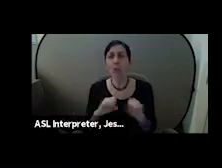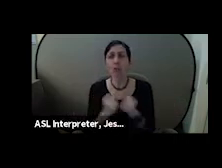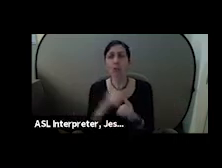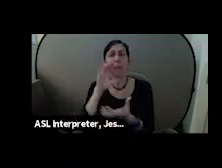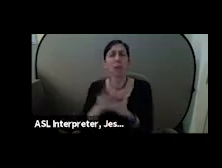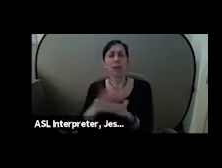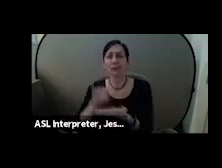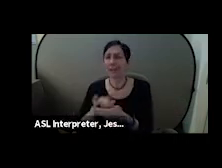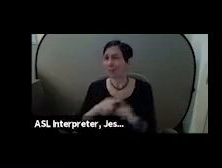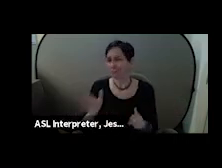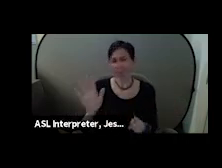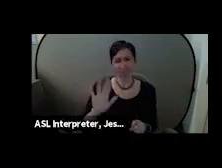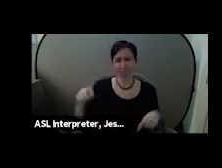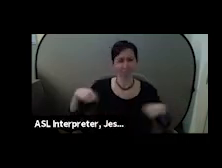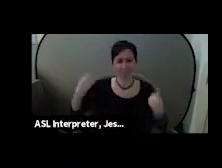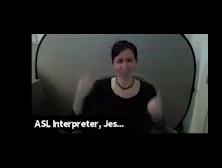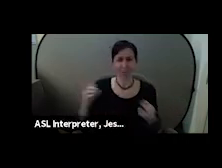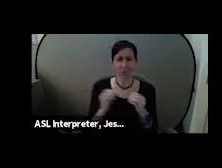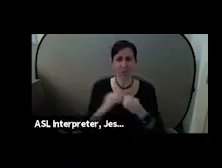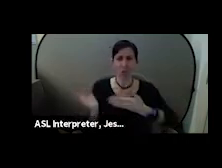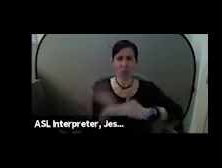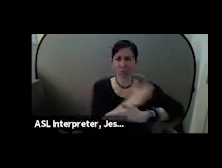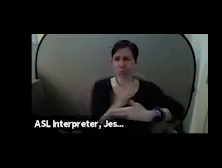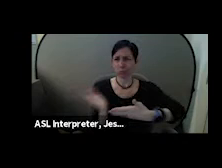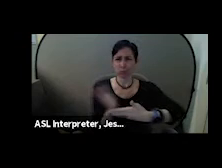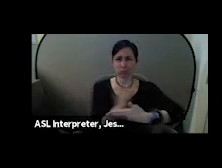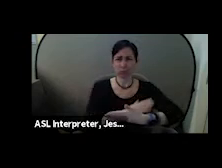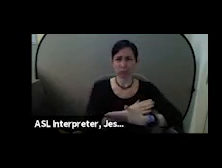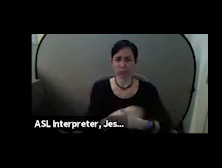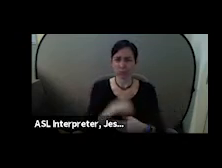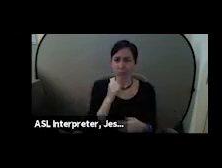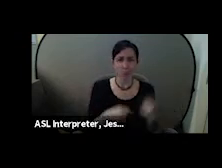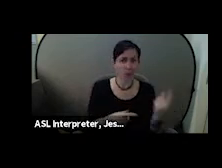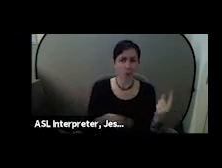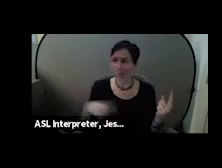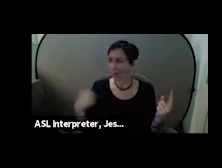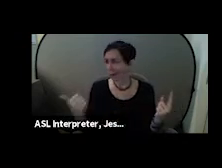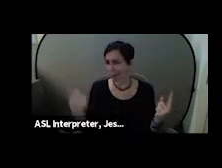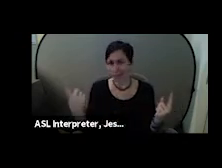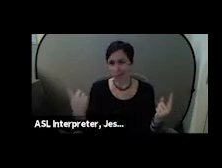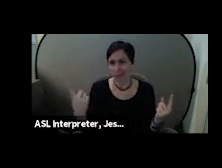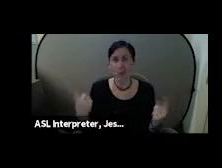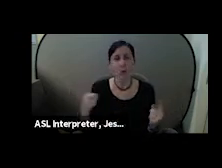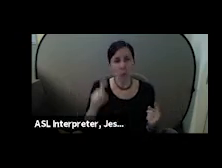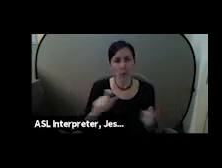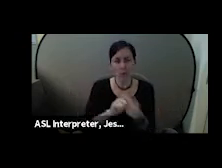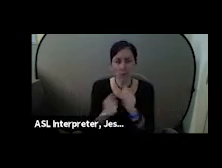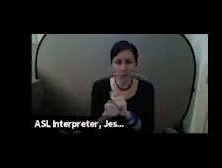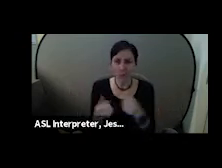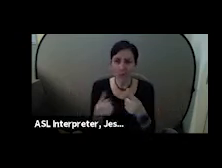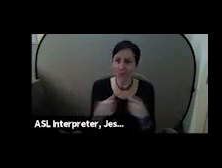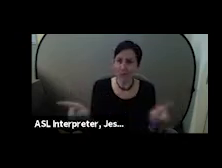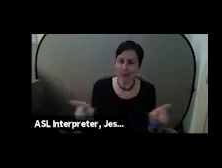believe, and therefore discussing how we have to reframe language surrounding